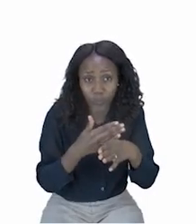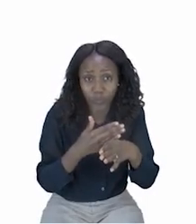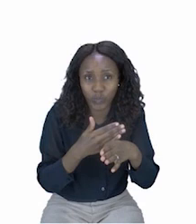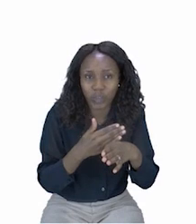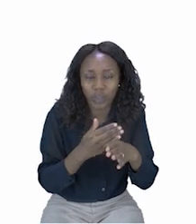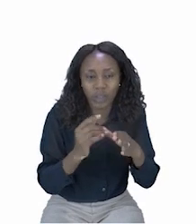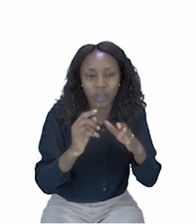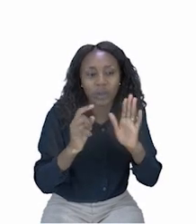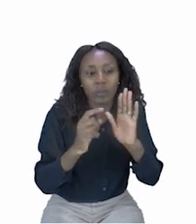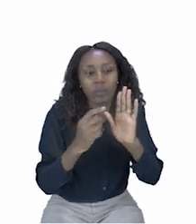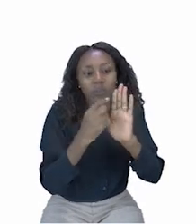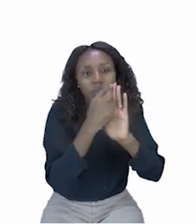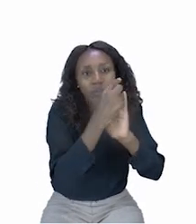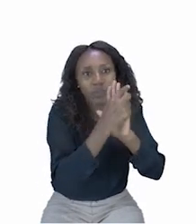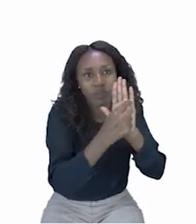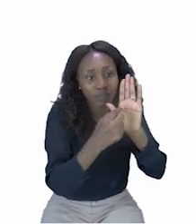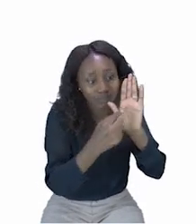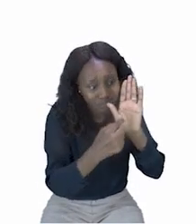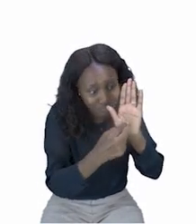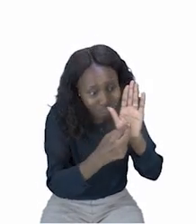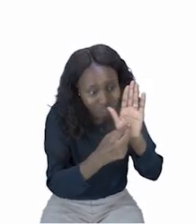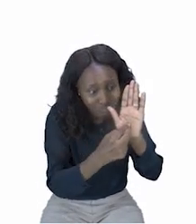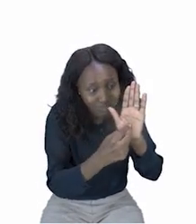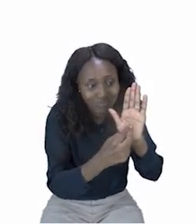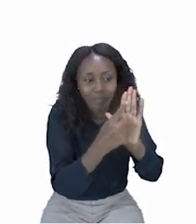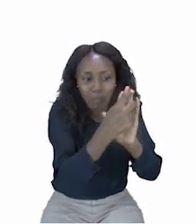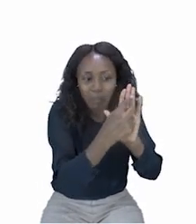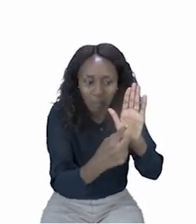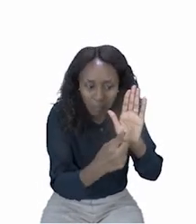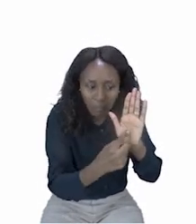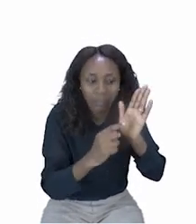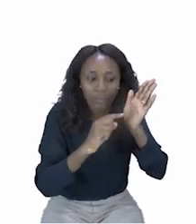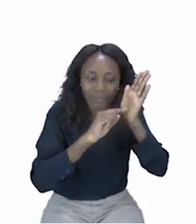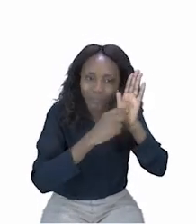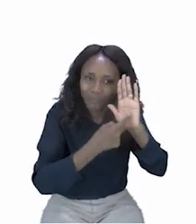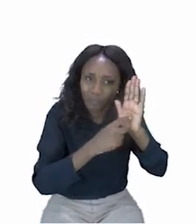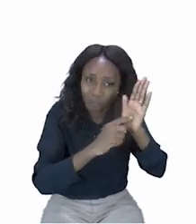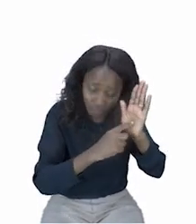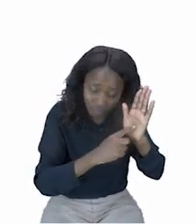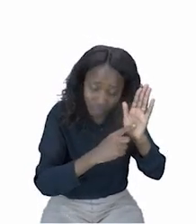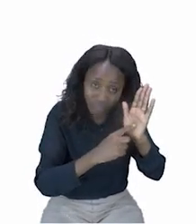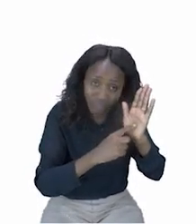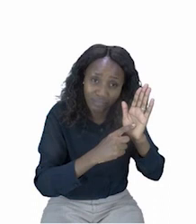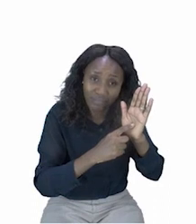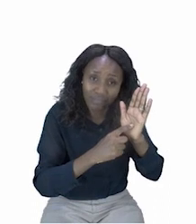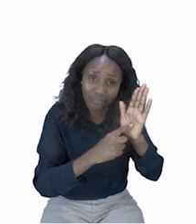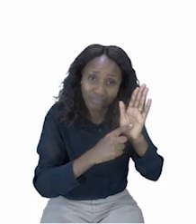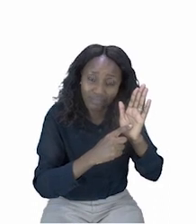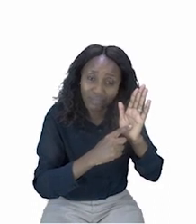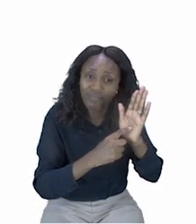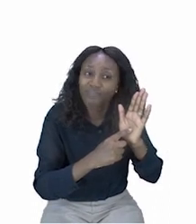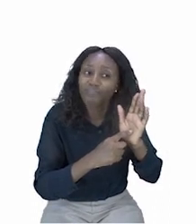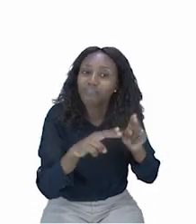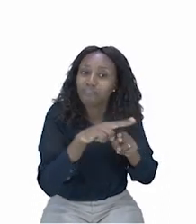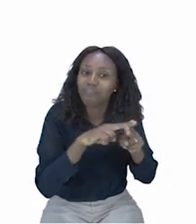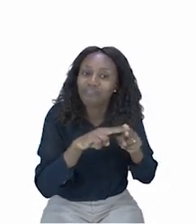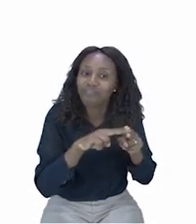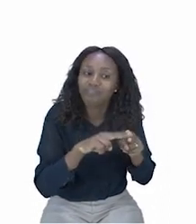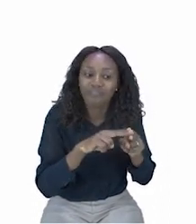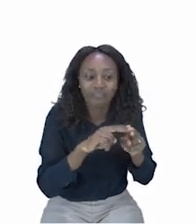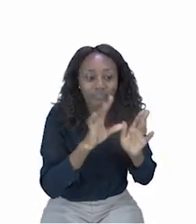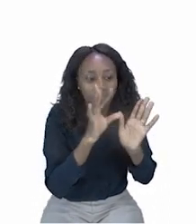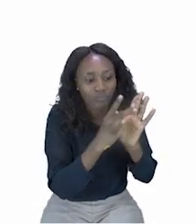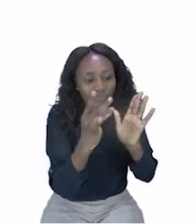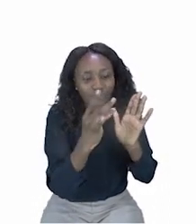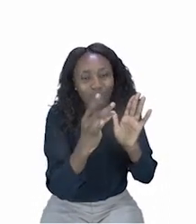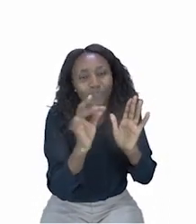to use these 3 question mark or full stop or exclamation mark to